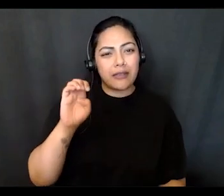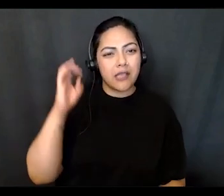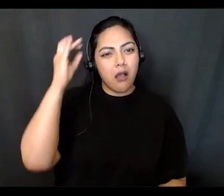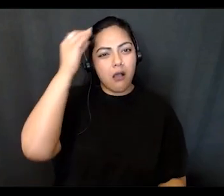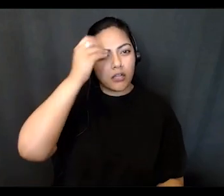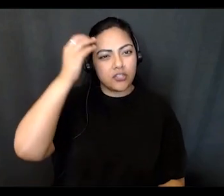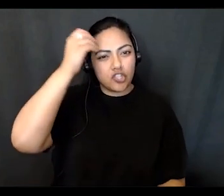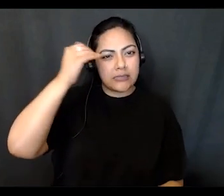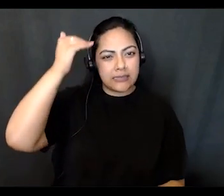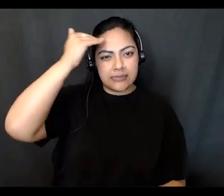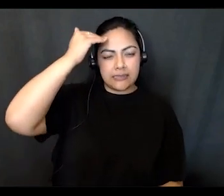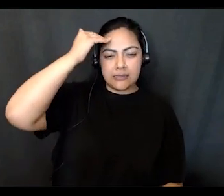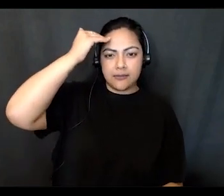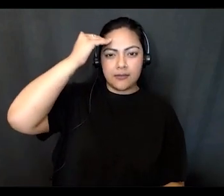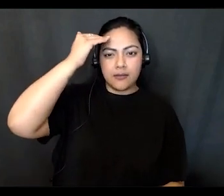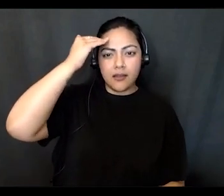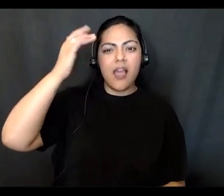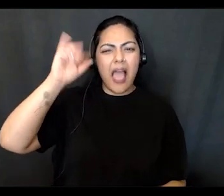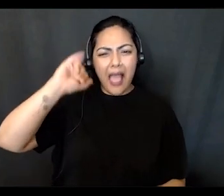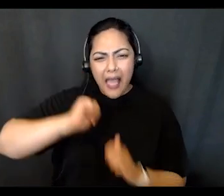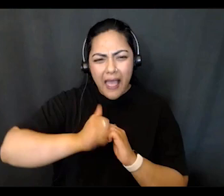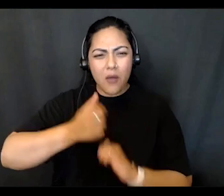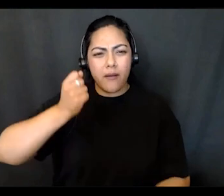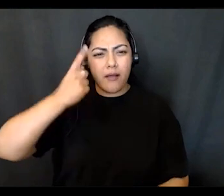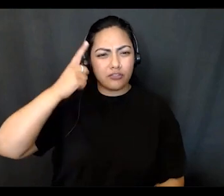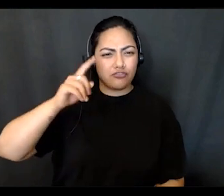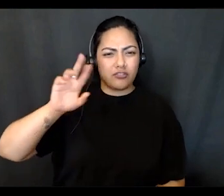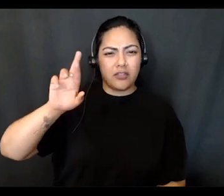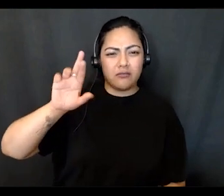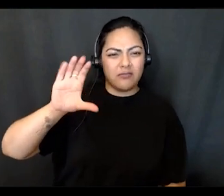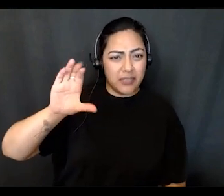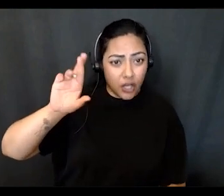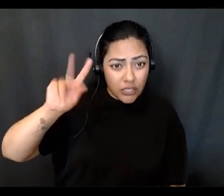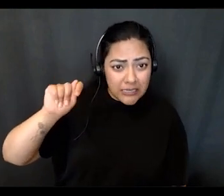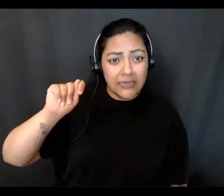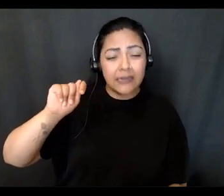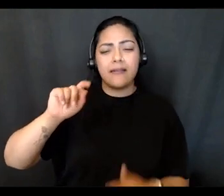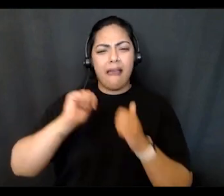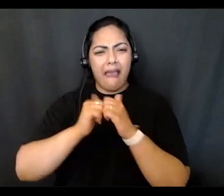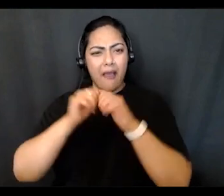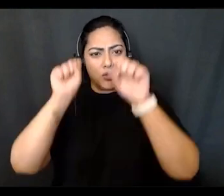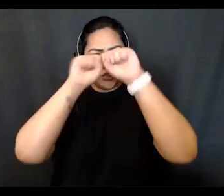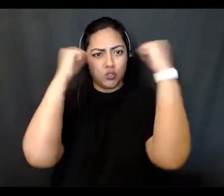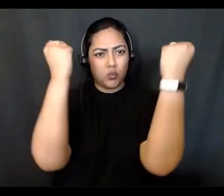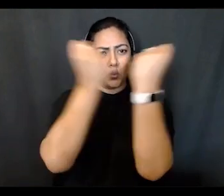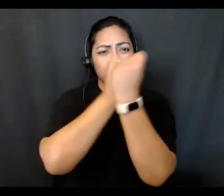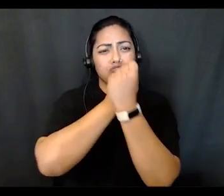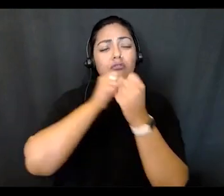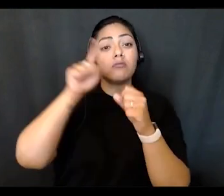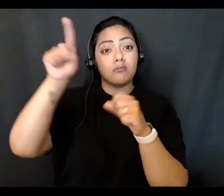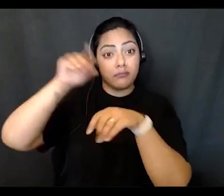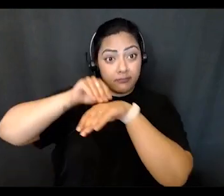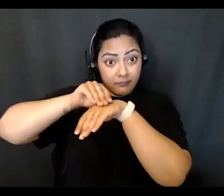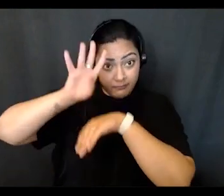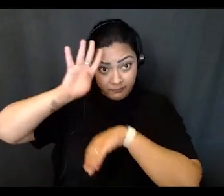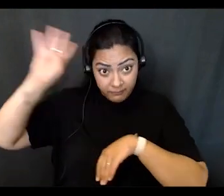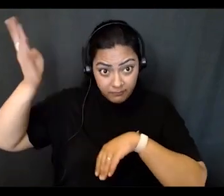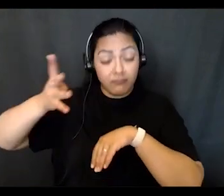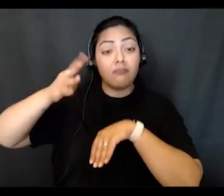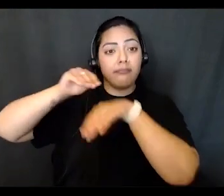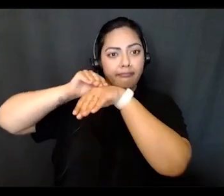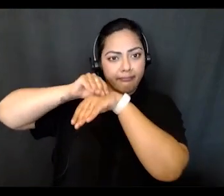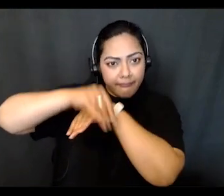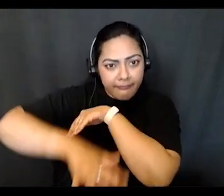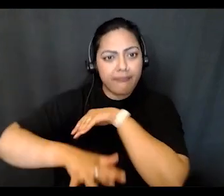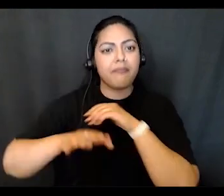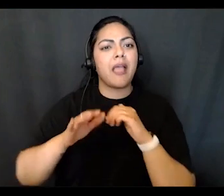the social construction of race, the social construction of the knowledge of how we even understand objectivity and how we apply that to